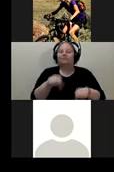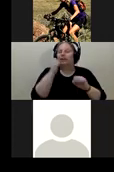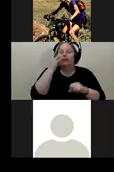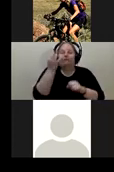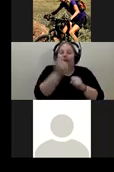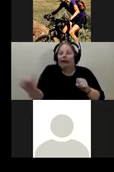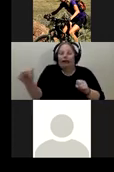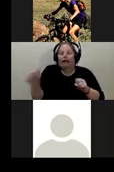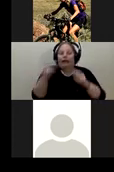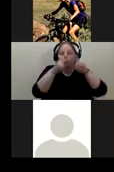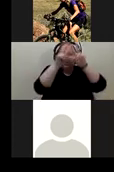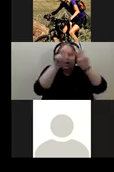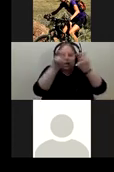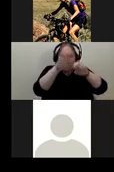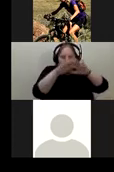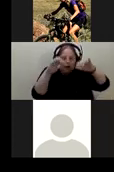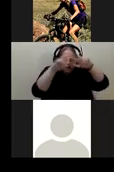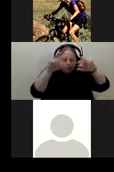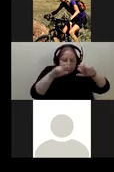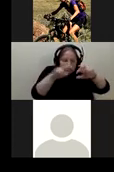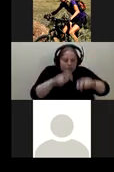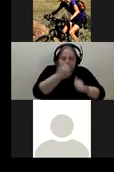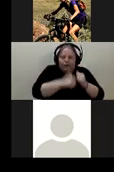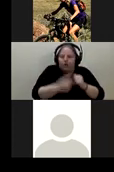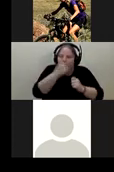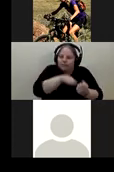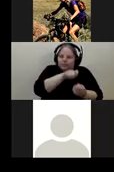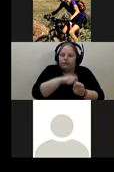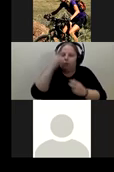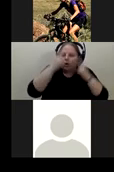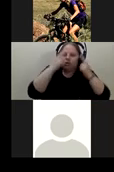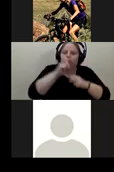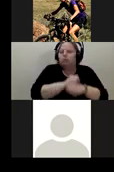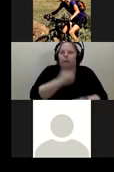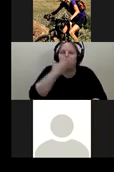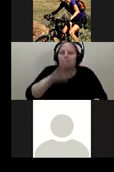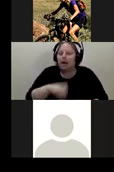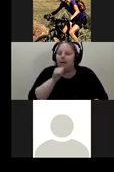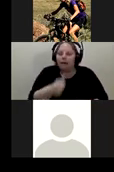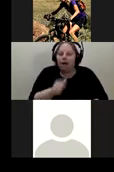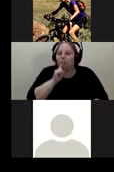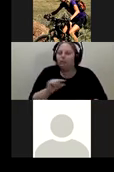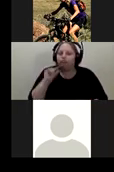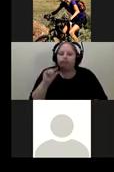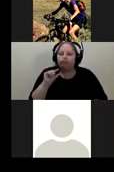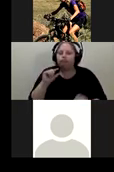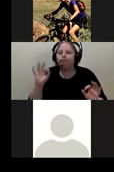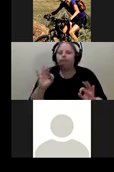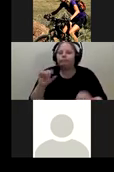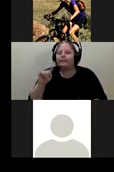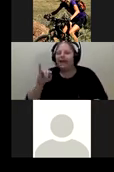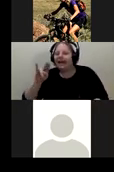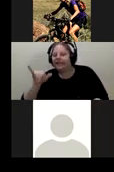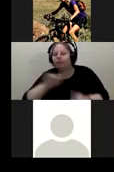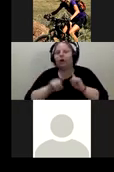to dissect them and look at any one rationalization, they're not that bad. They're tiny. But they pile